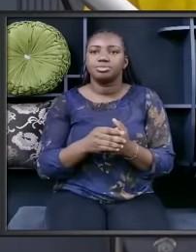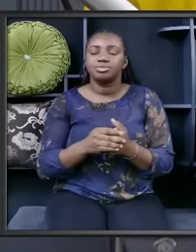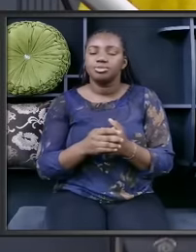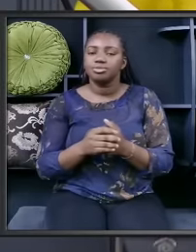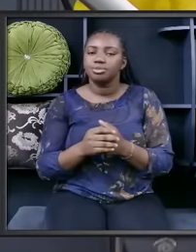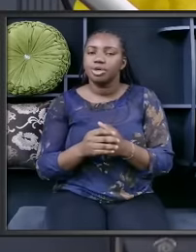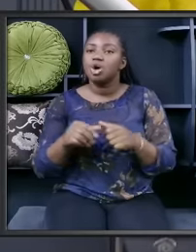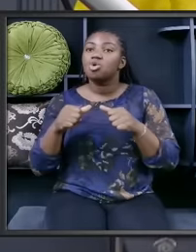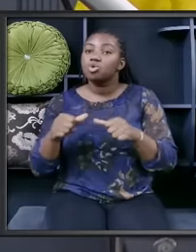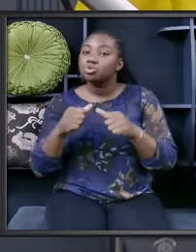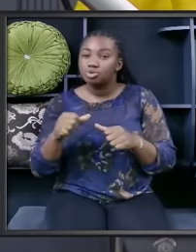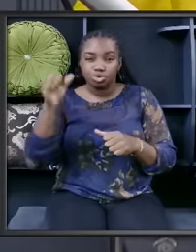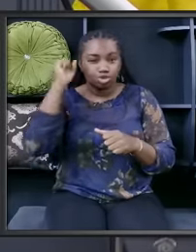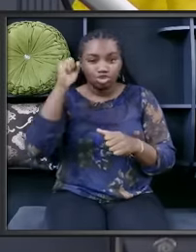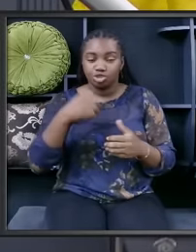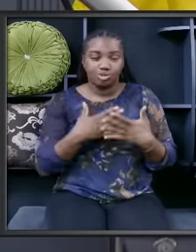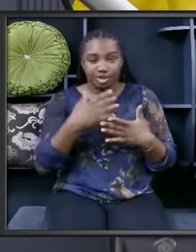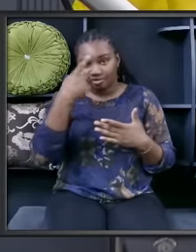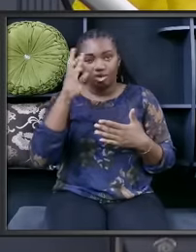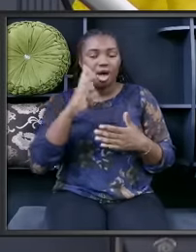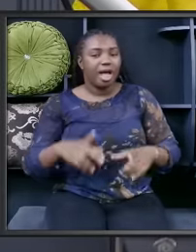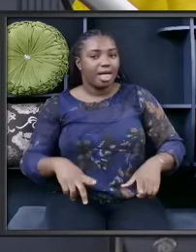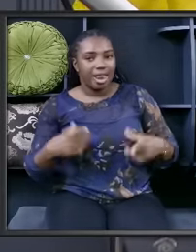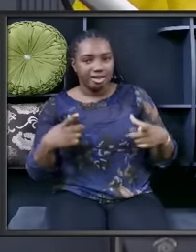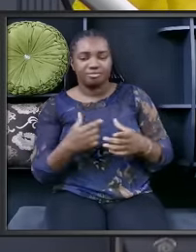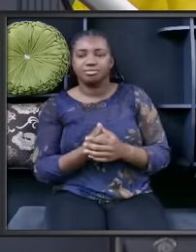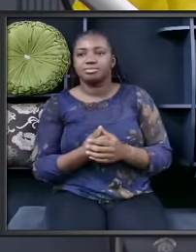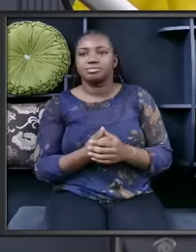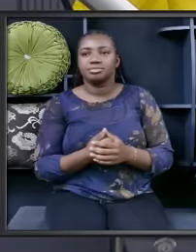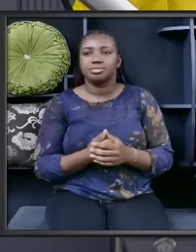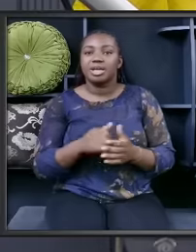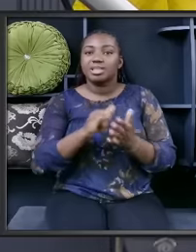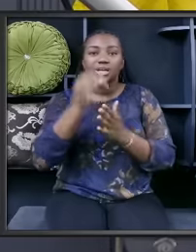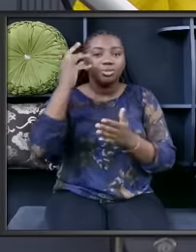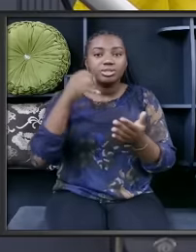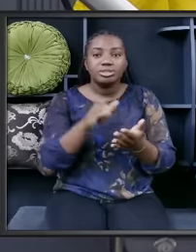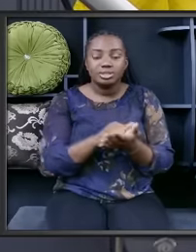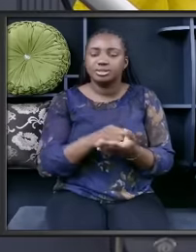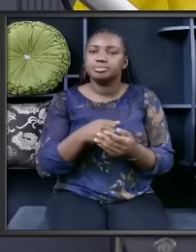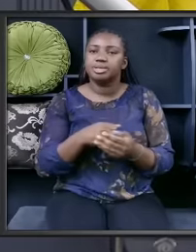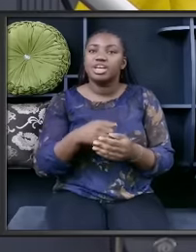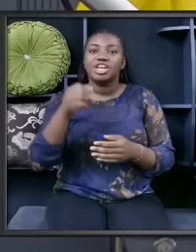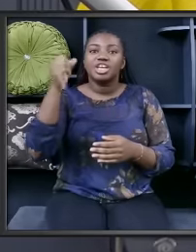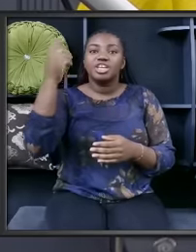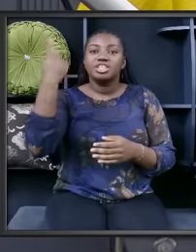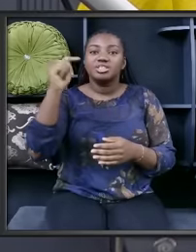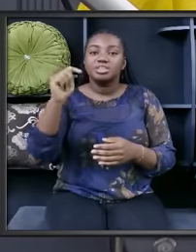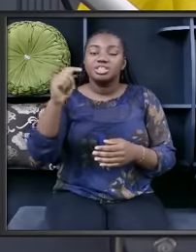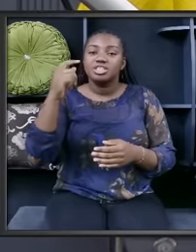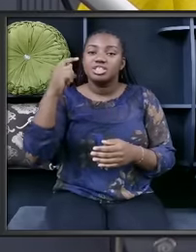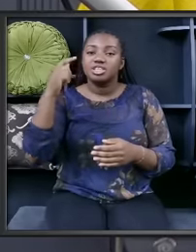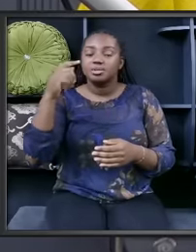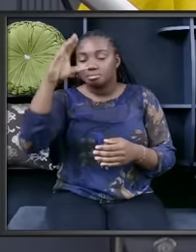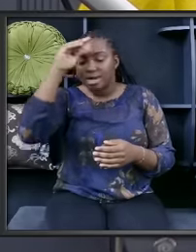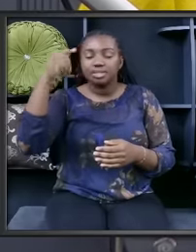agree because her life, she so that was it. Then the girl come call me say, auntie, brother don't the vessel.